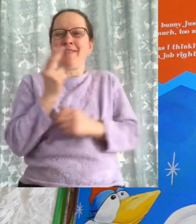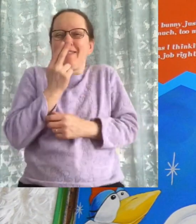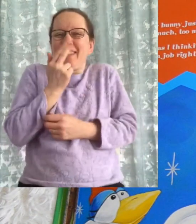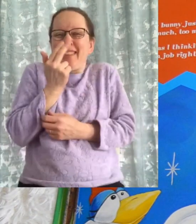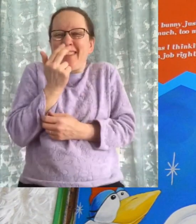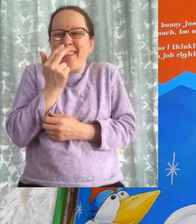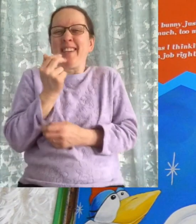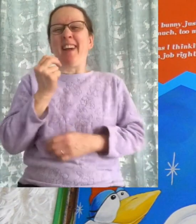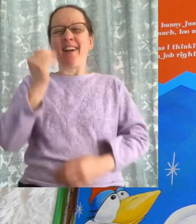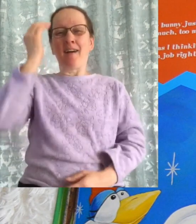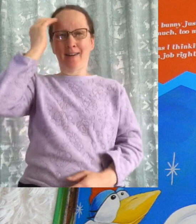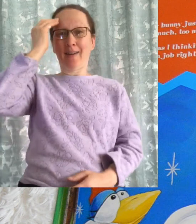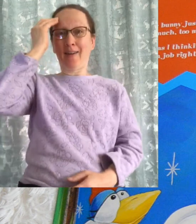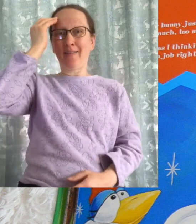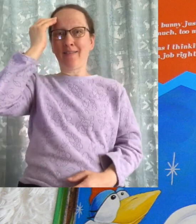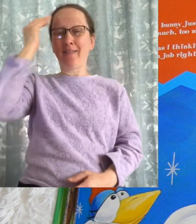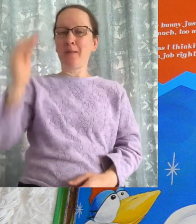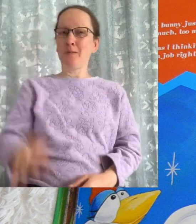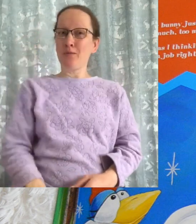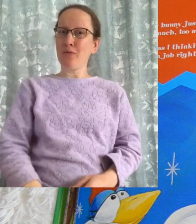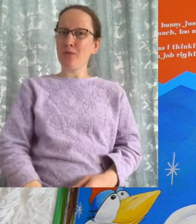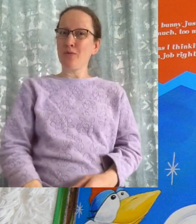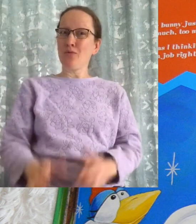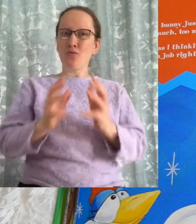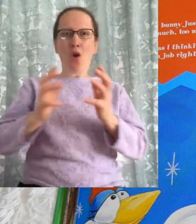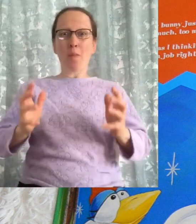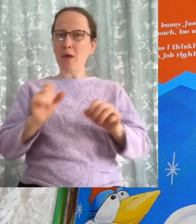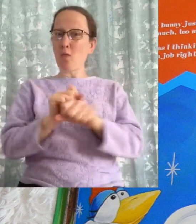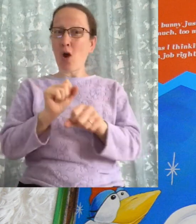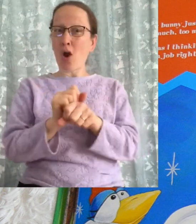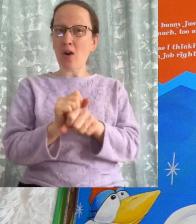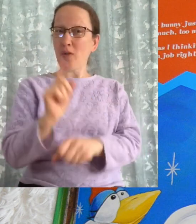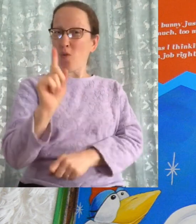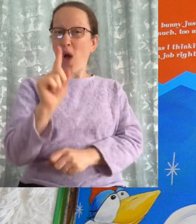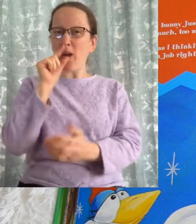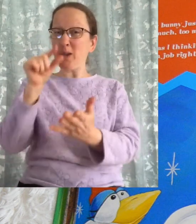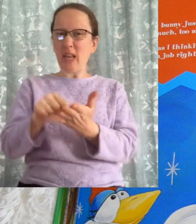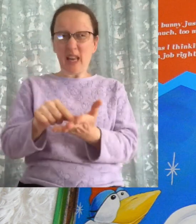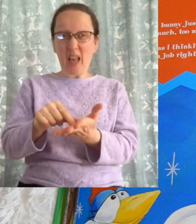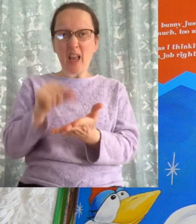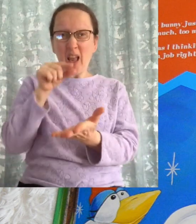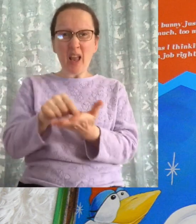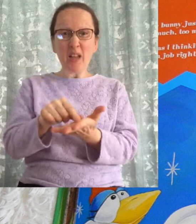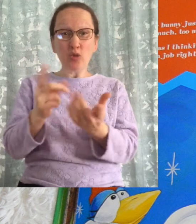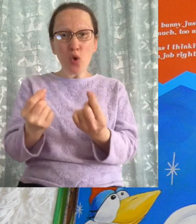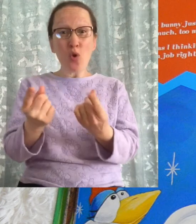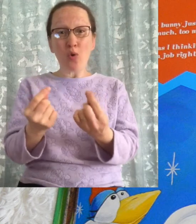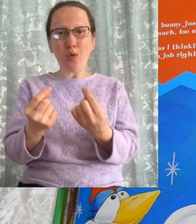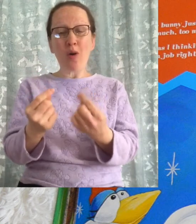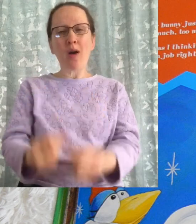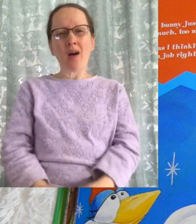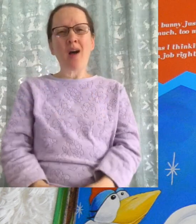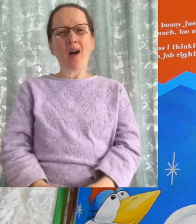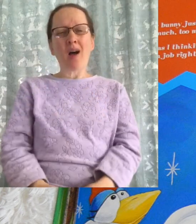But the bunny just chuckled and said that he knew it was too much work for one chicken to